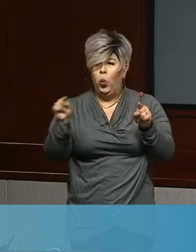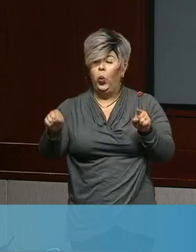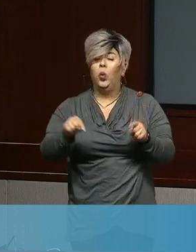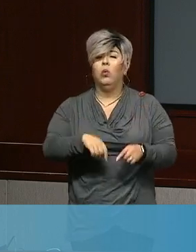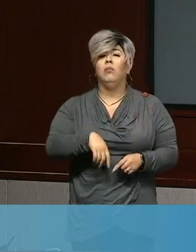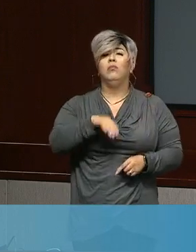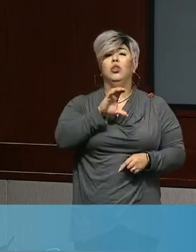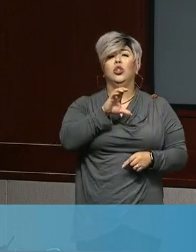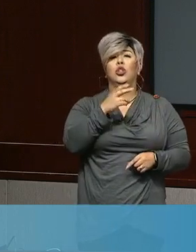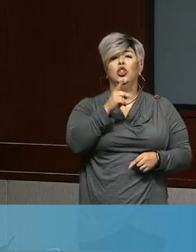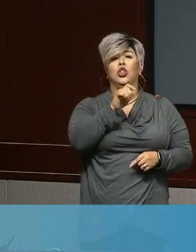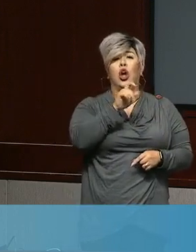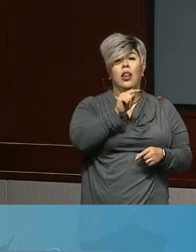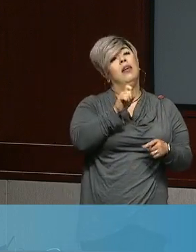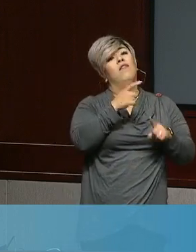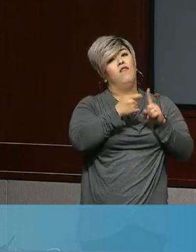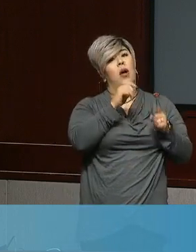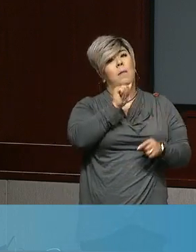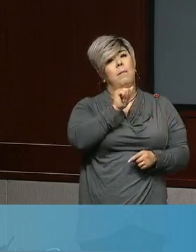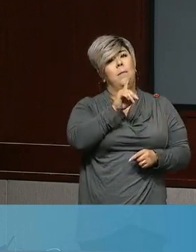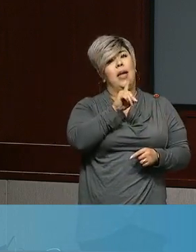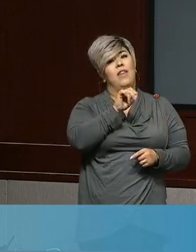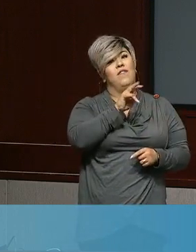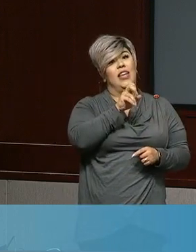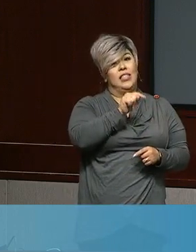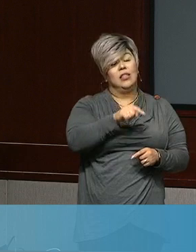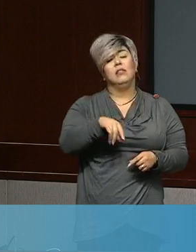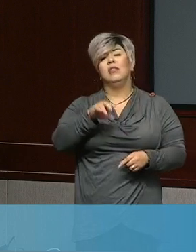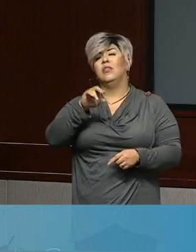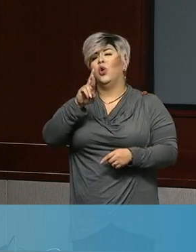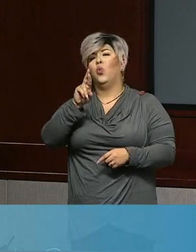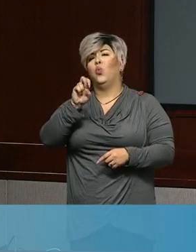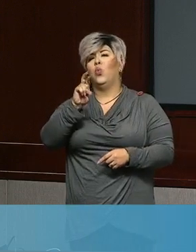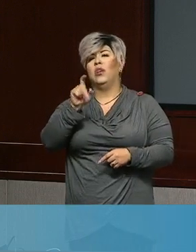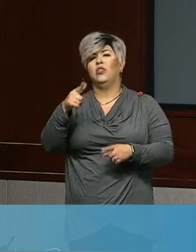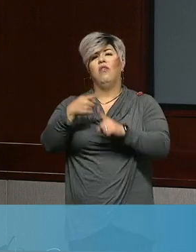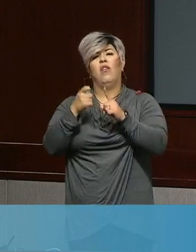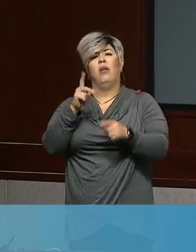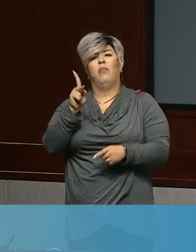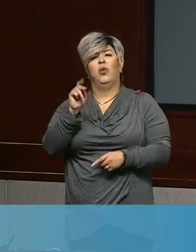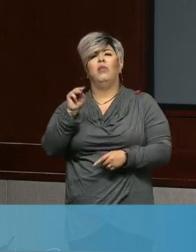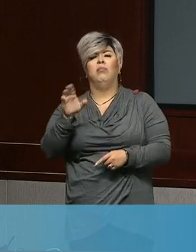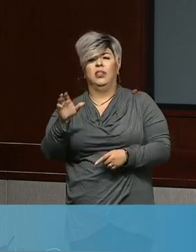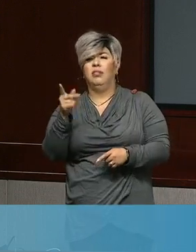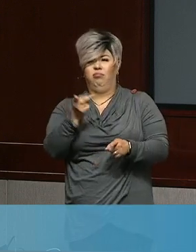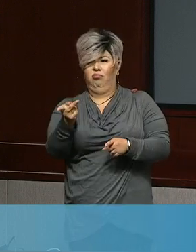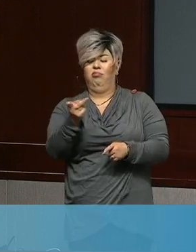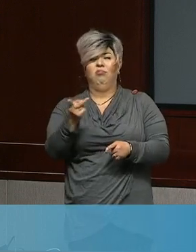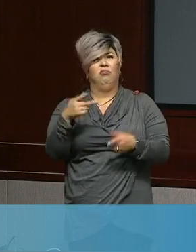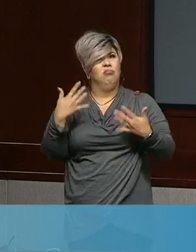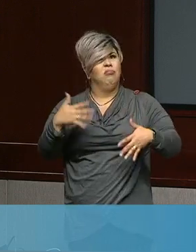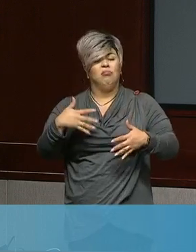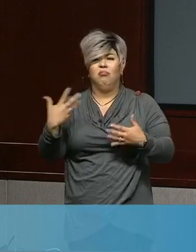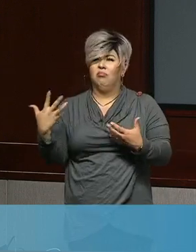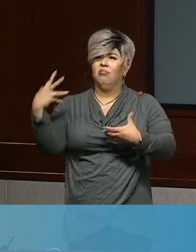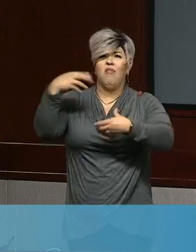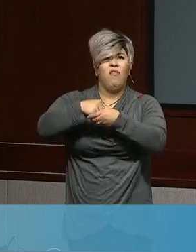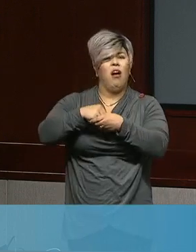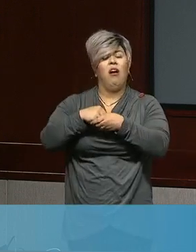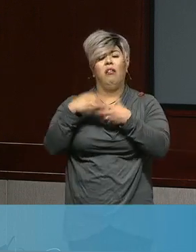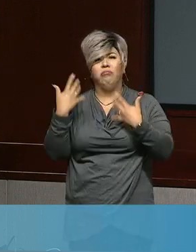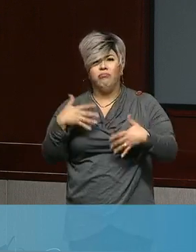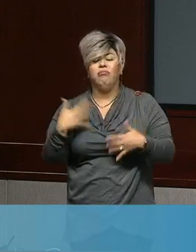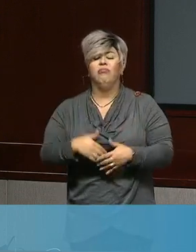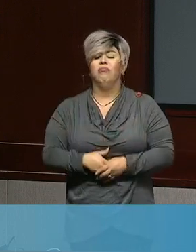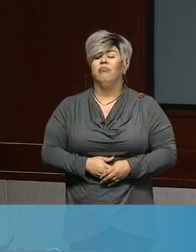Charlotte Briggs of Adventist Health and Russell Judd of Kern Medical for their leadership in this effort and many other